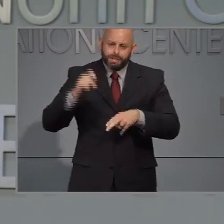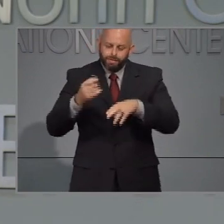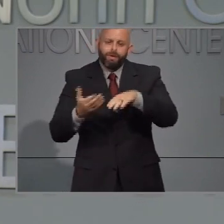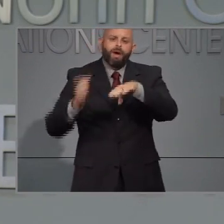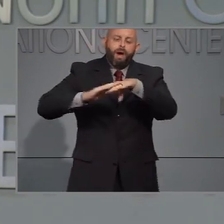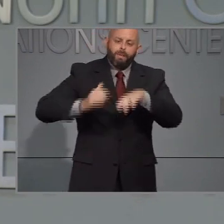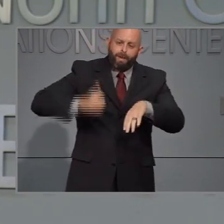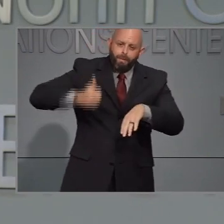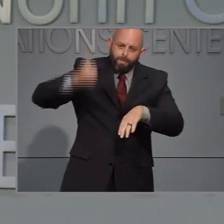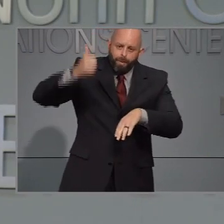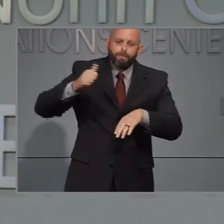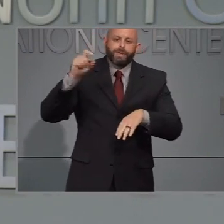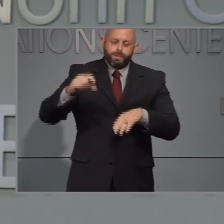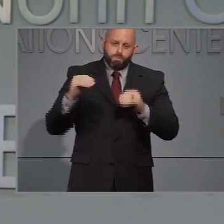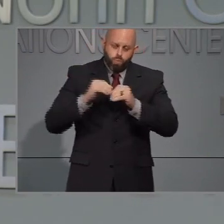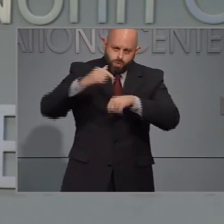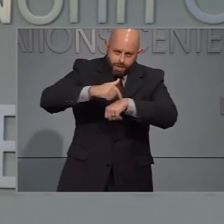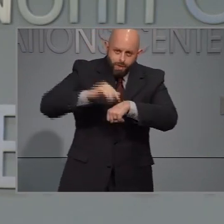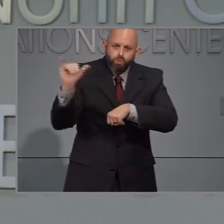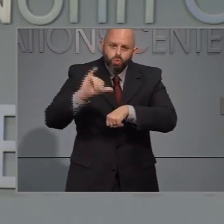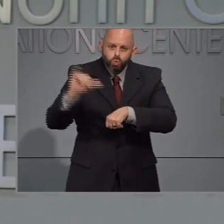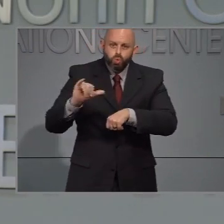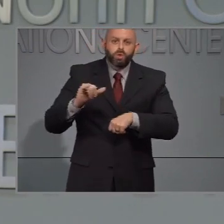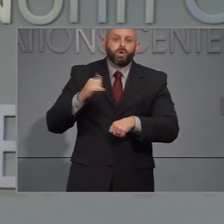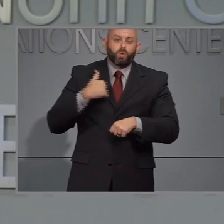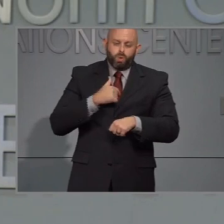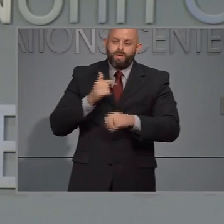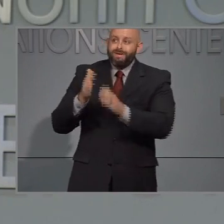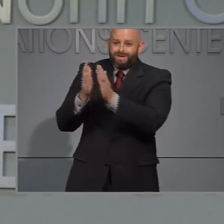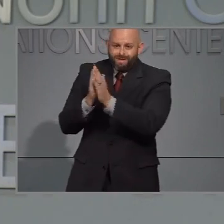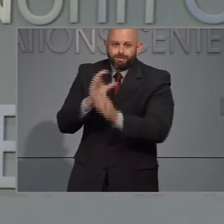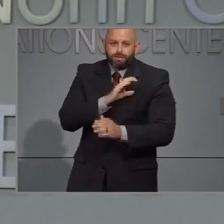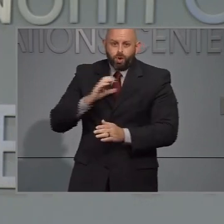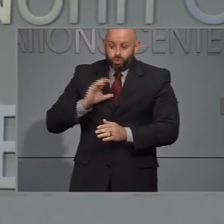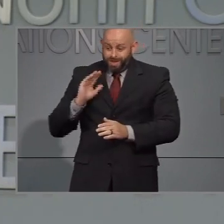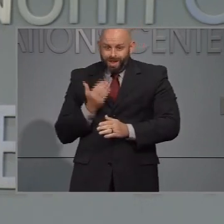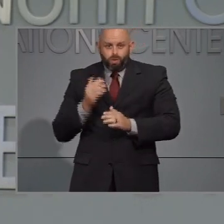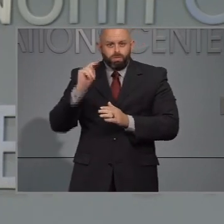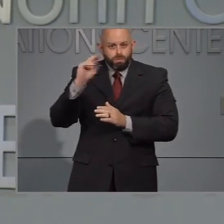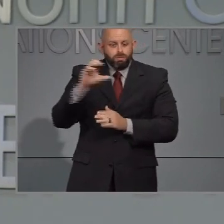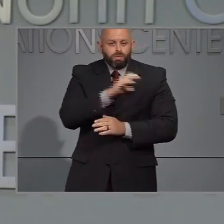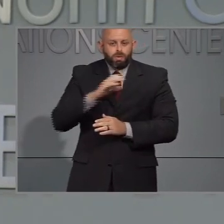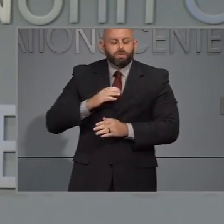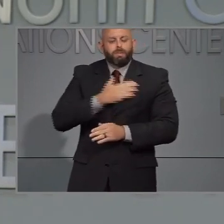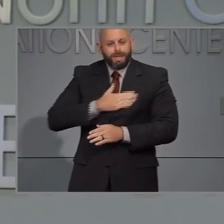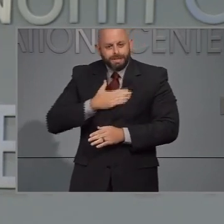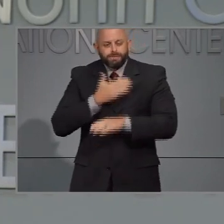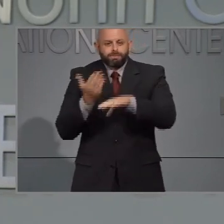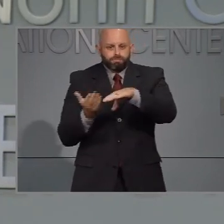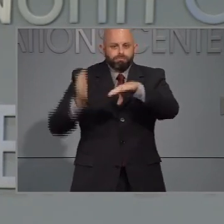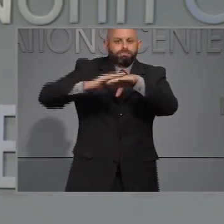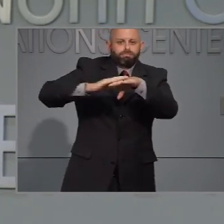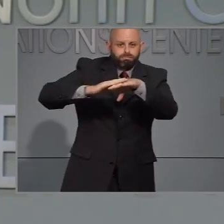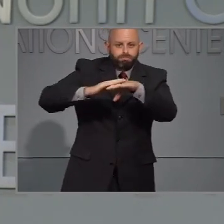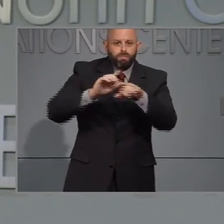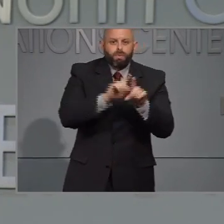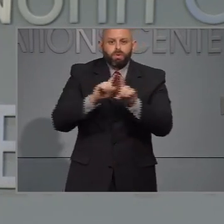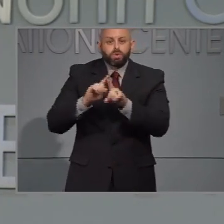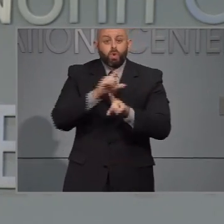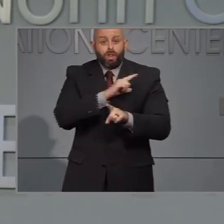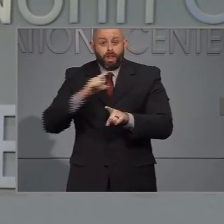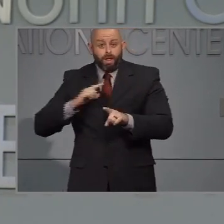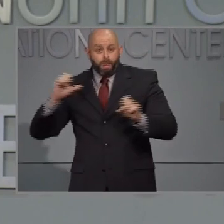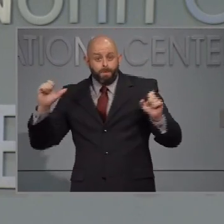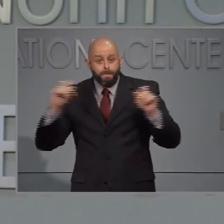to help with that supplement, and number two, when the legislature comes back, we need to relook at North